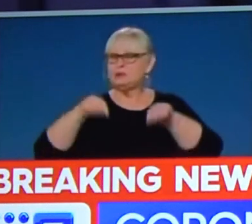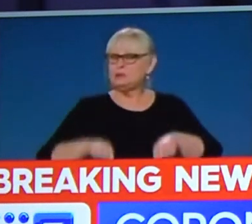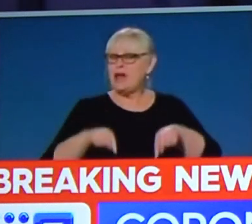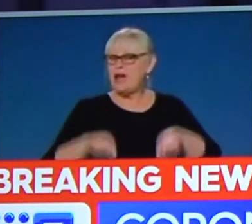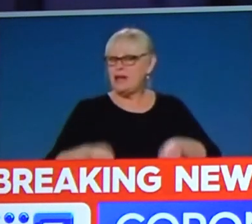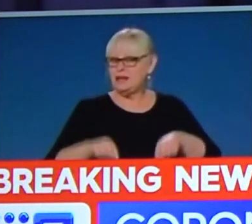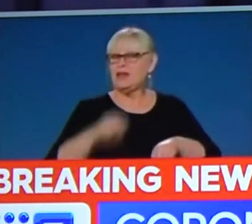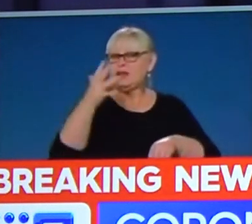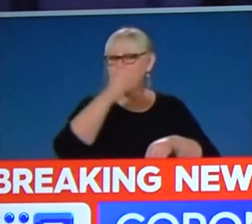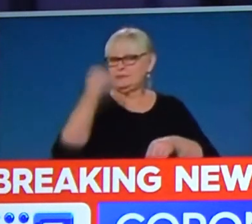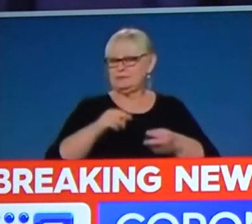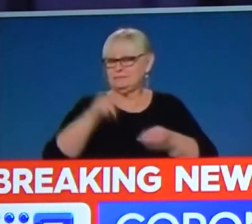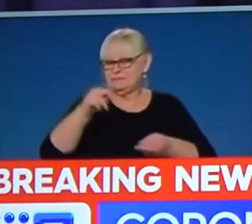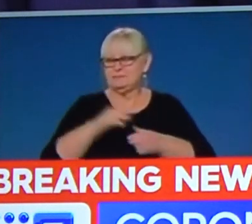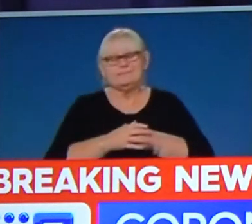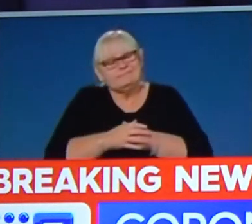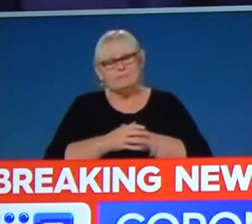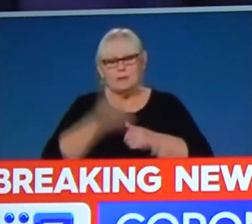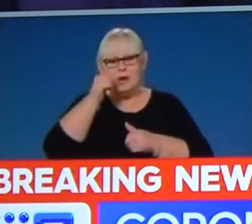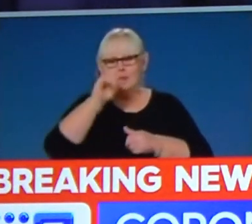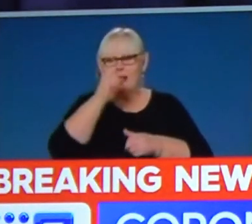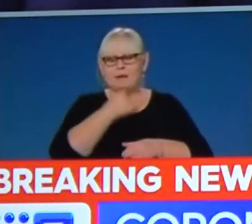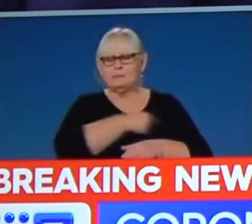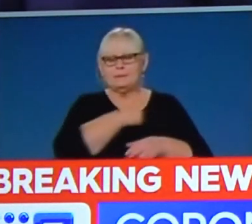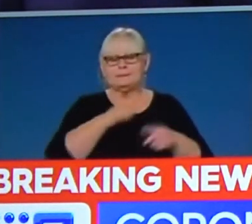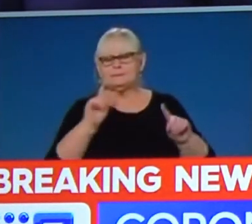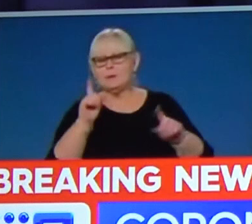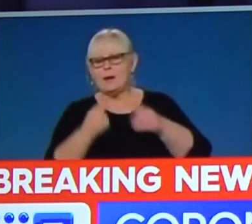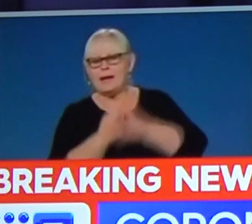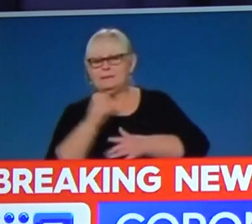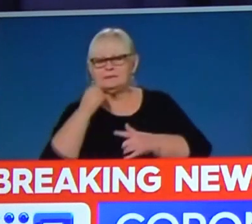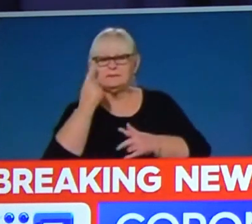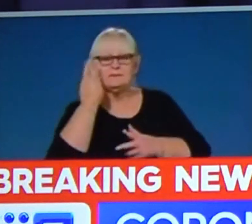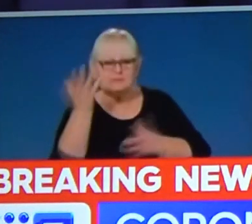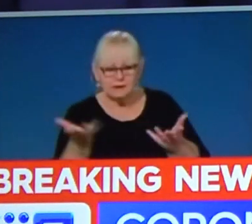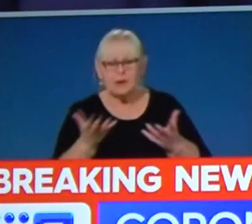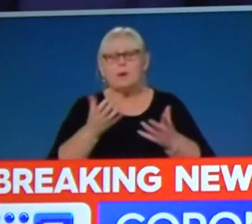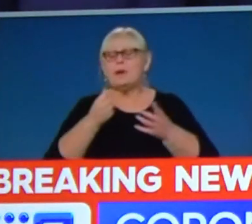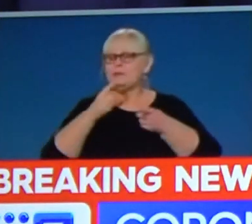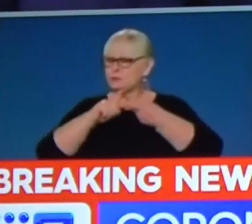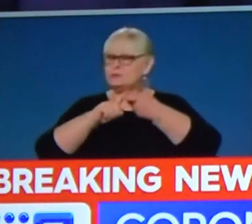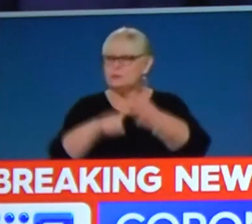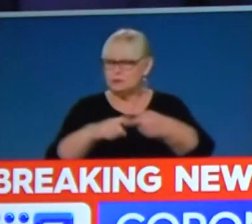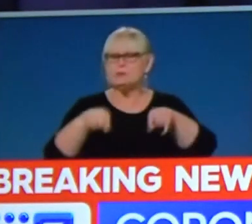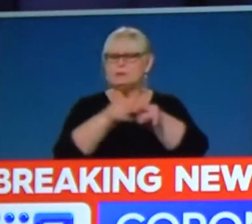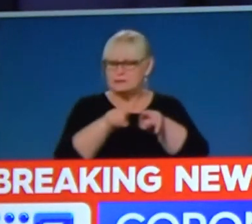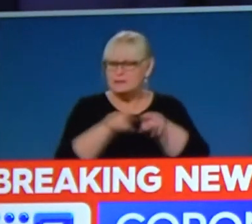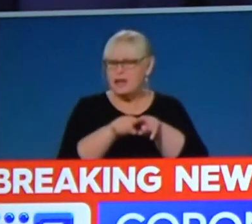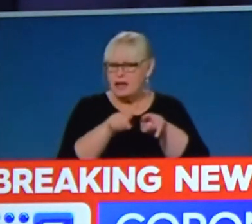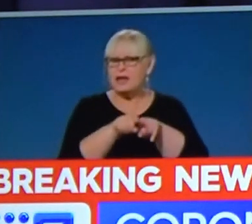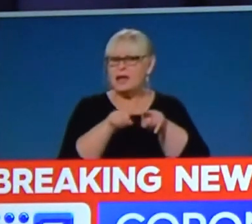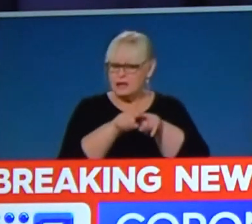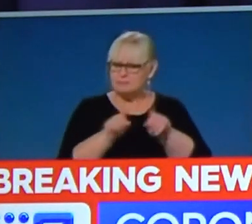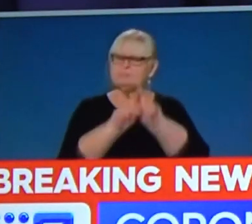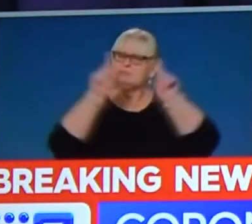9%. But there are no guarantees about how that goes forward. We need to continue to do the things that we've committed ourselves to do to